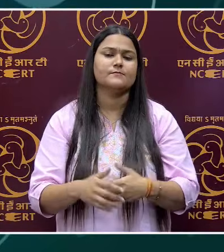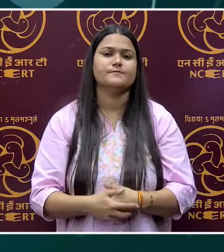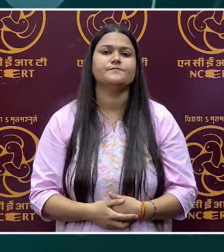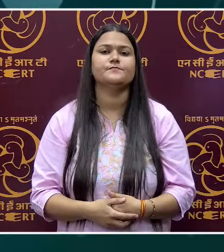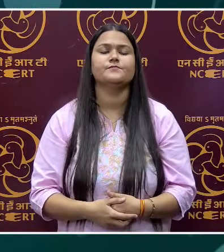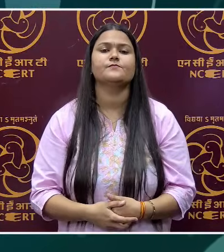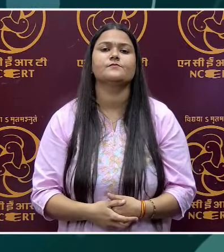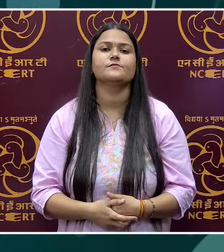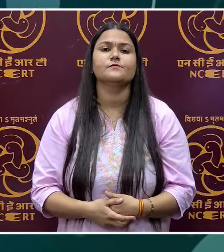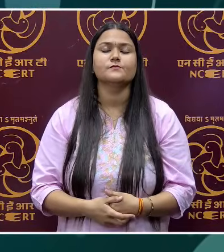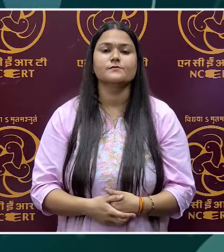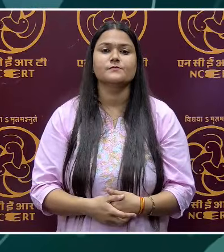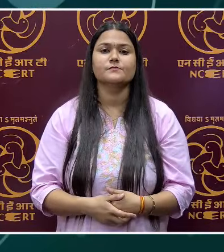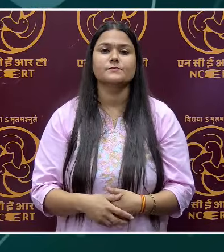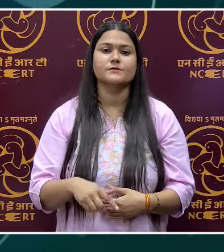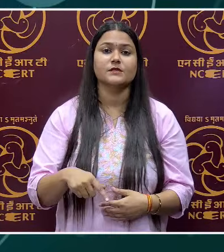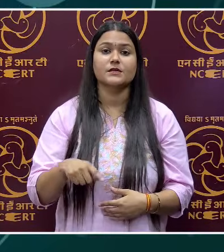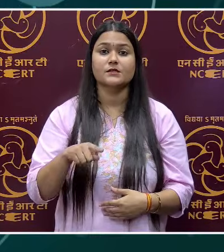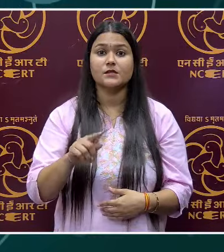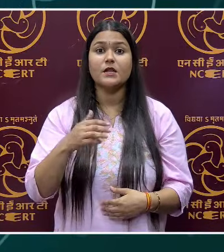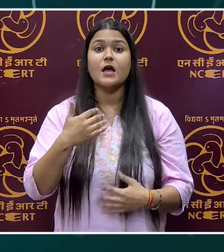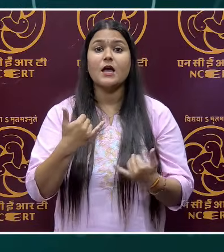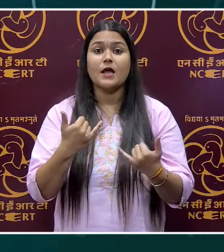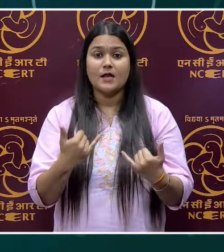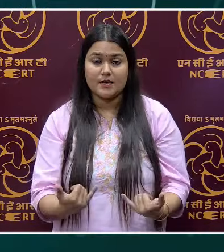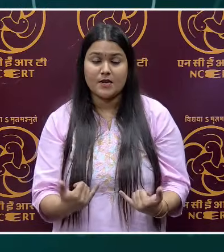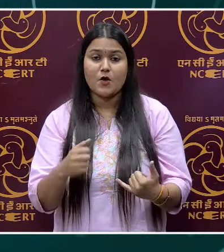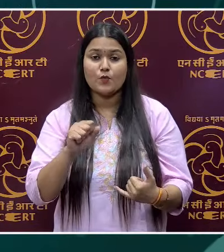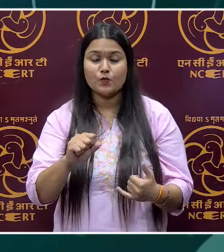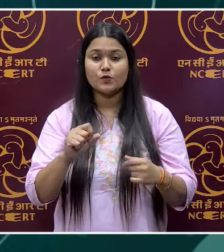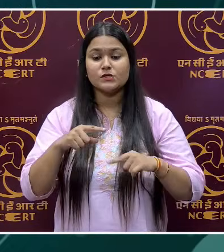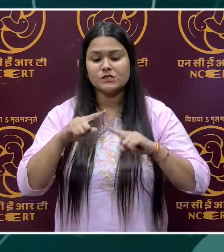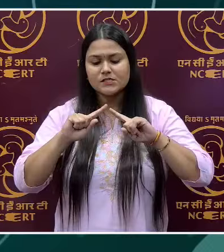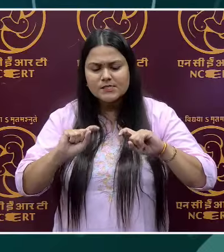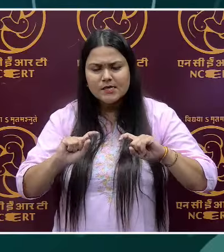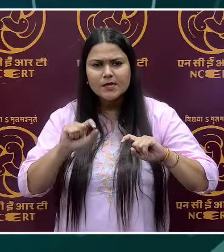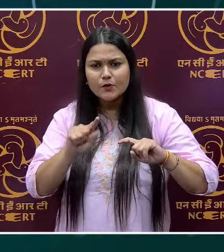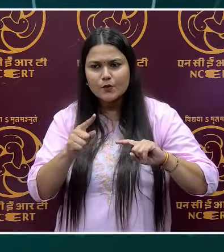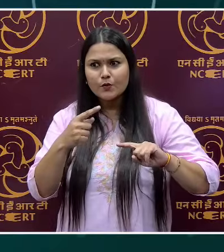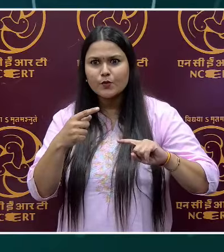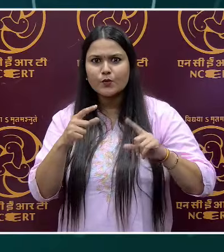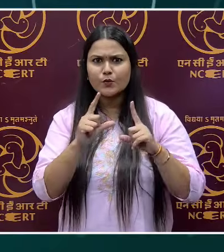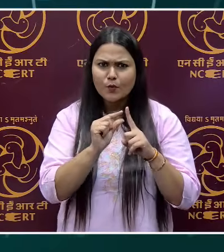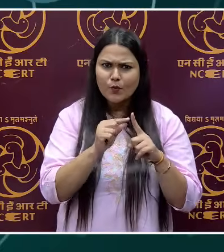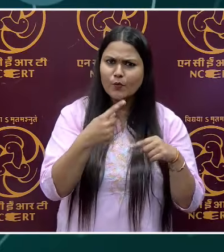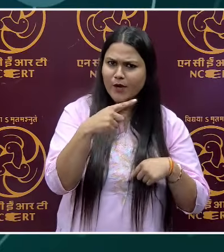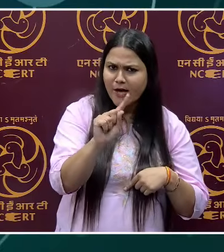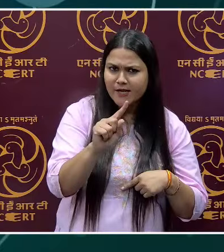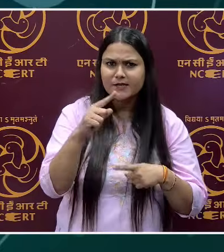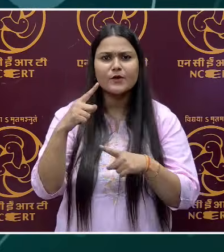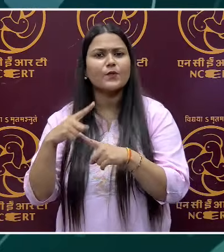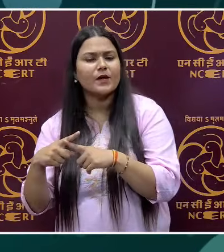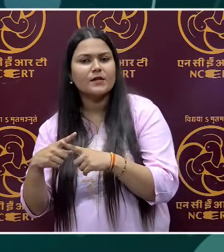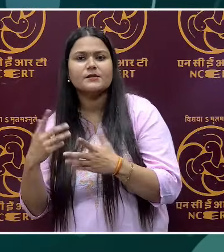Yes, it is complete now. Test your knowledge. We can test now knowledge. You can see